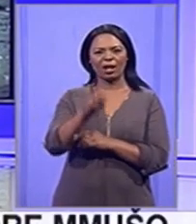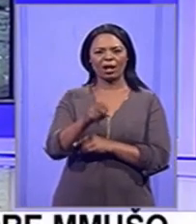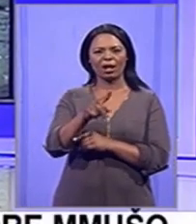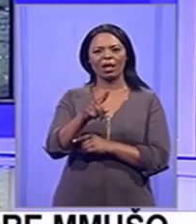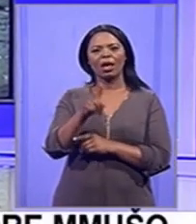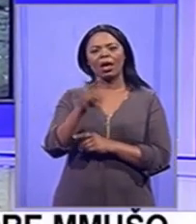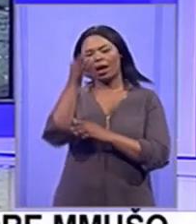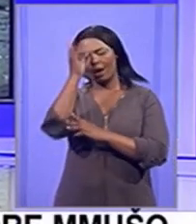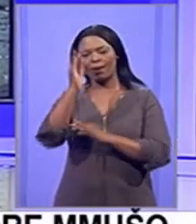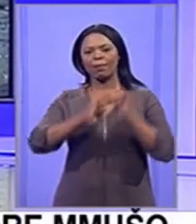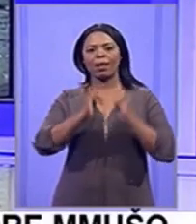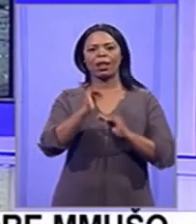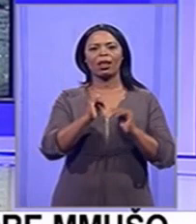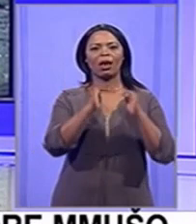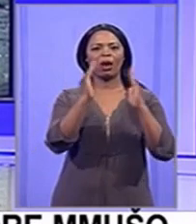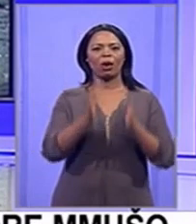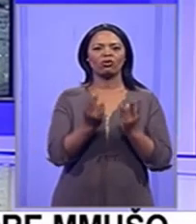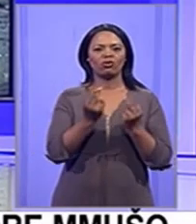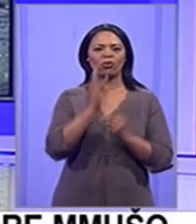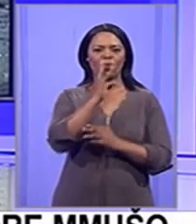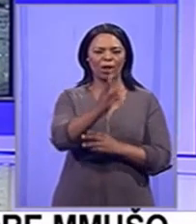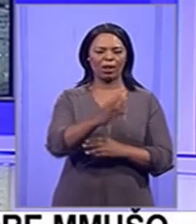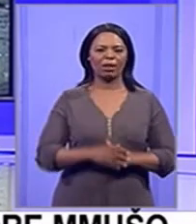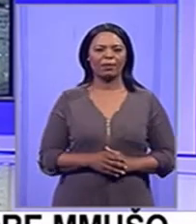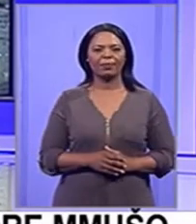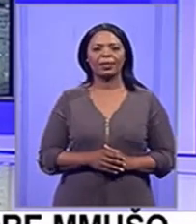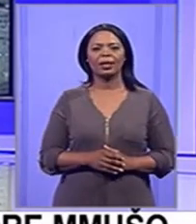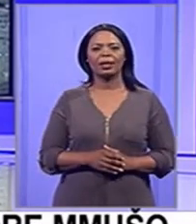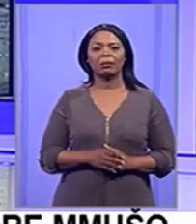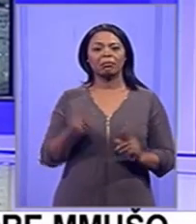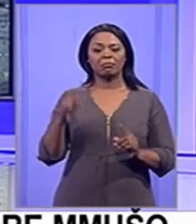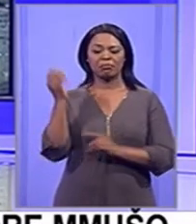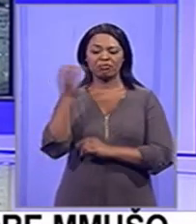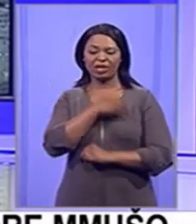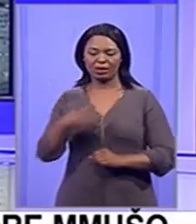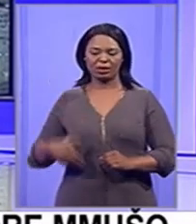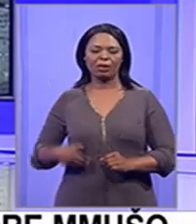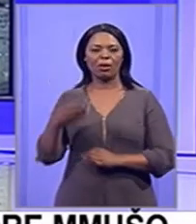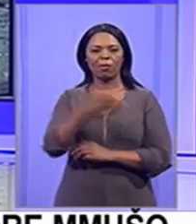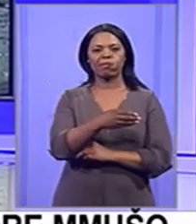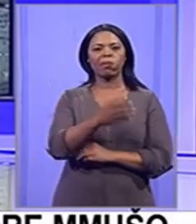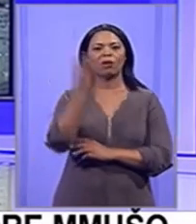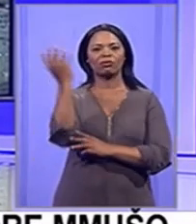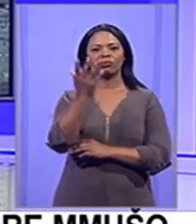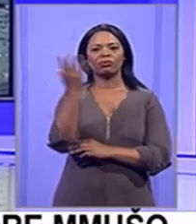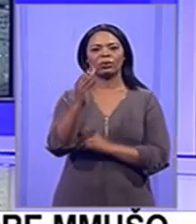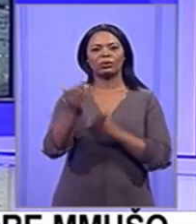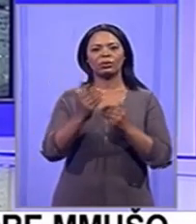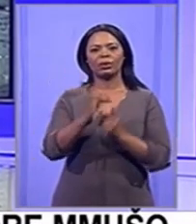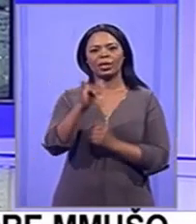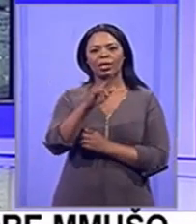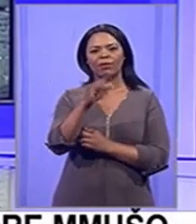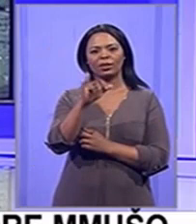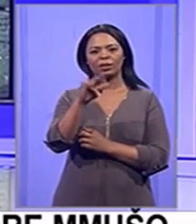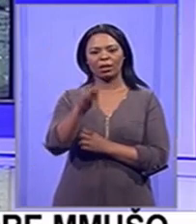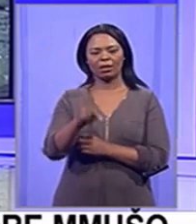dintlo tša bona leswa. MoPresidente o be a bolela le badudi ka Fauresmith toropong ya kgauswi le